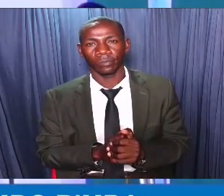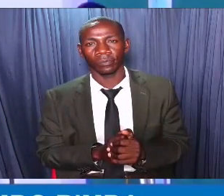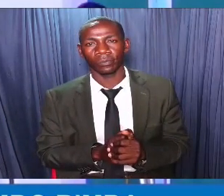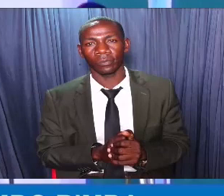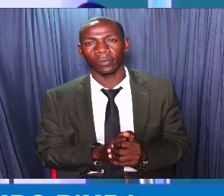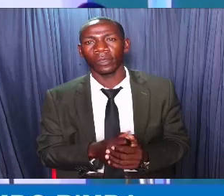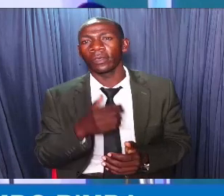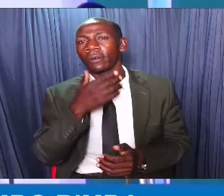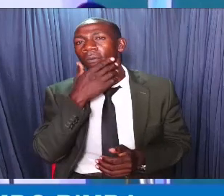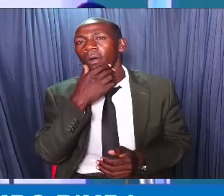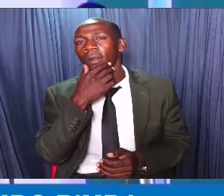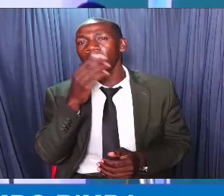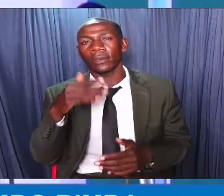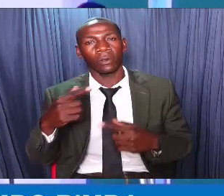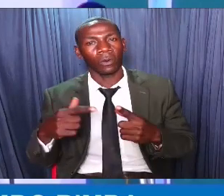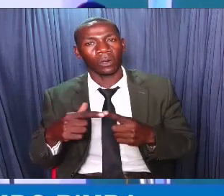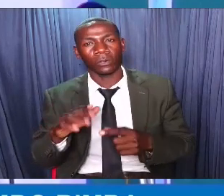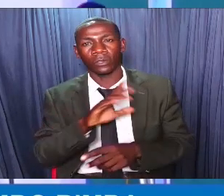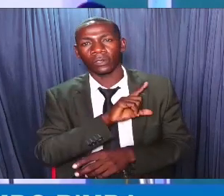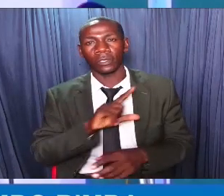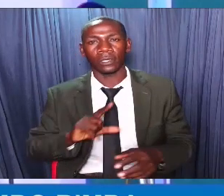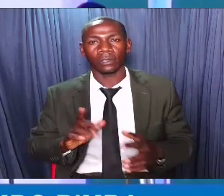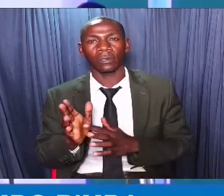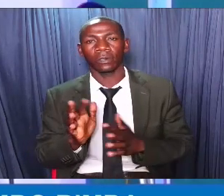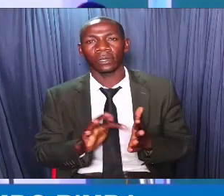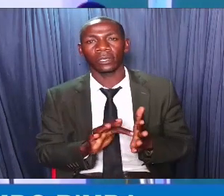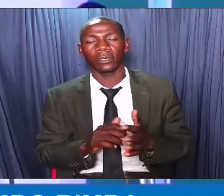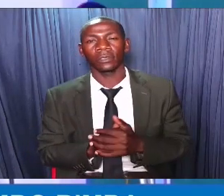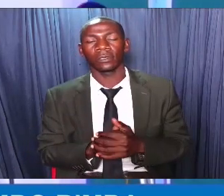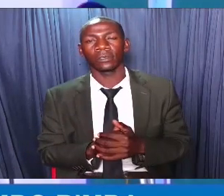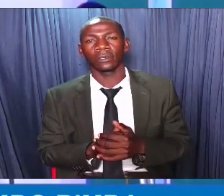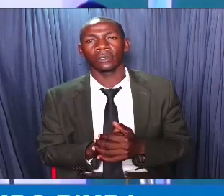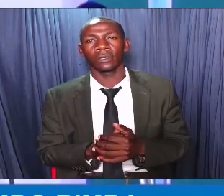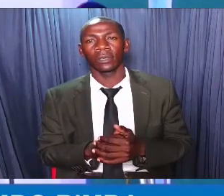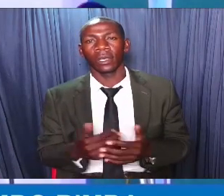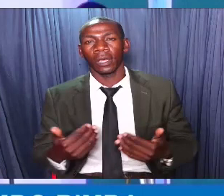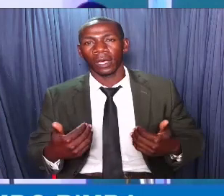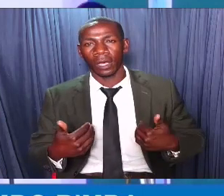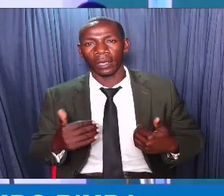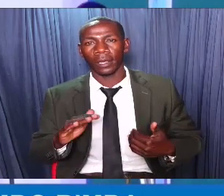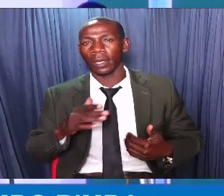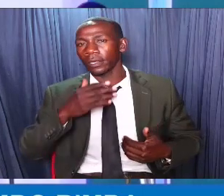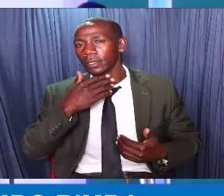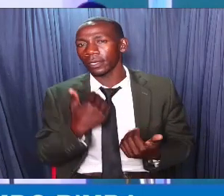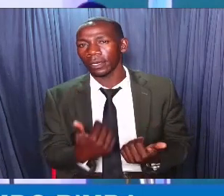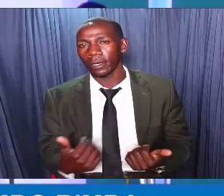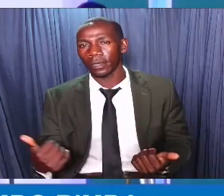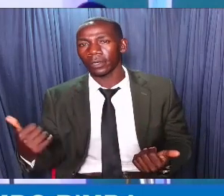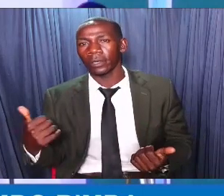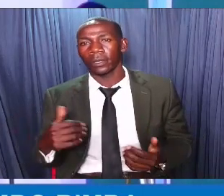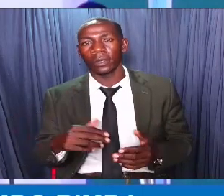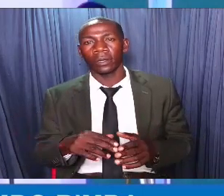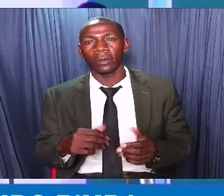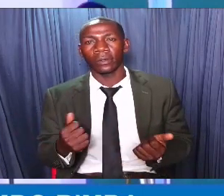Baba mmoja akamwendea Bwana Yesu. One father went to the Lord Jesus. Ana mwanawe. With a child. Yuko hatari ya